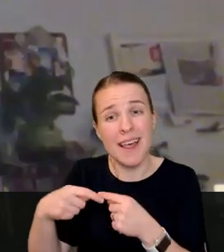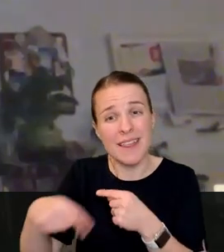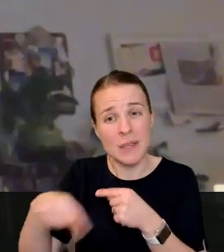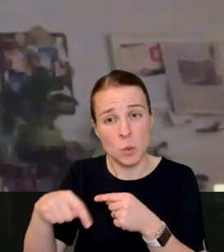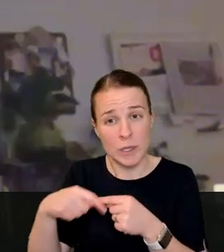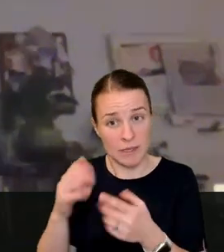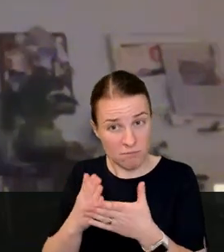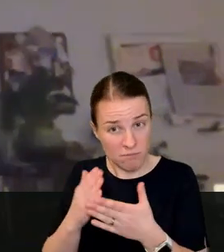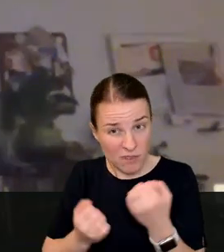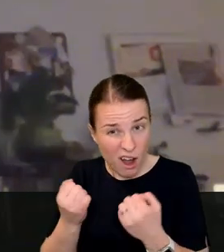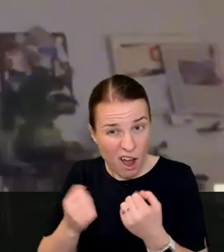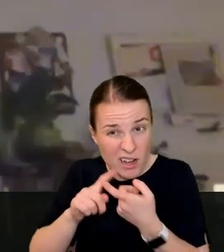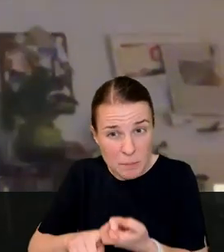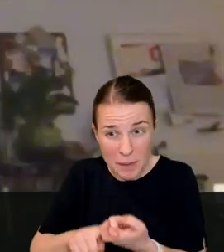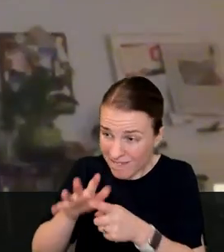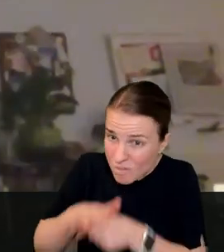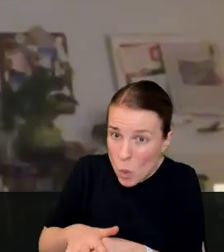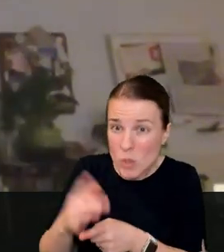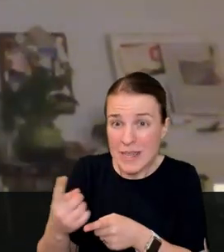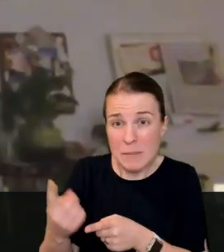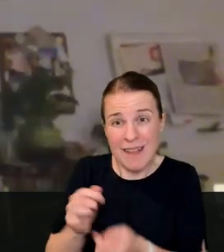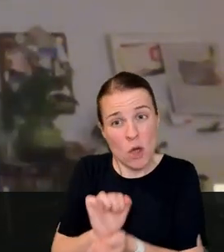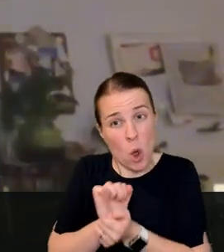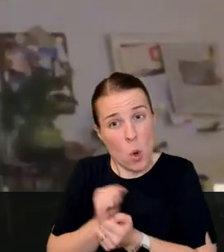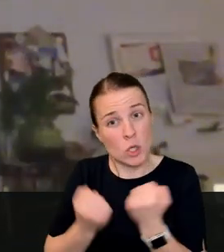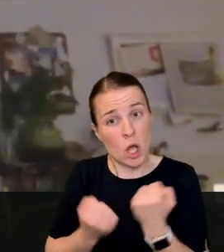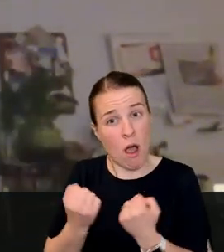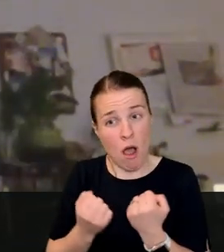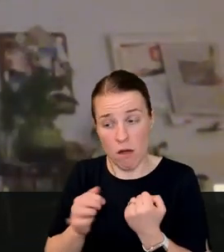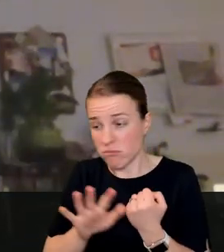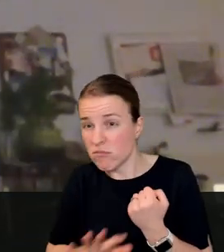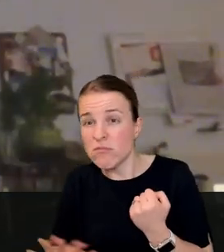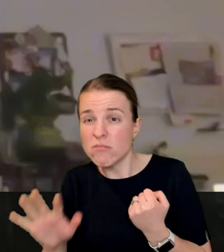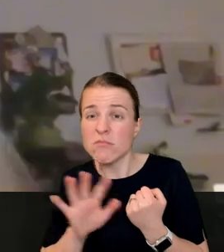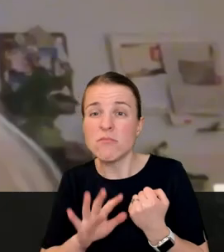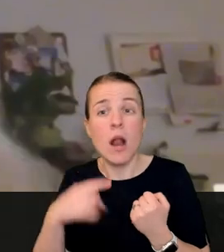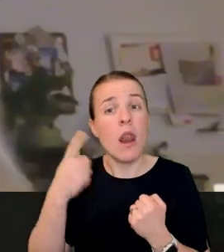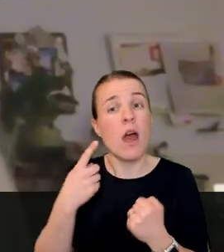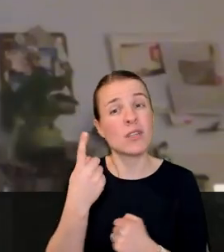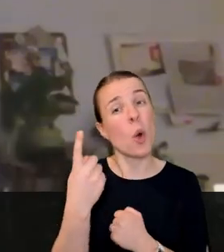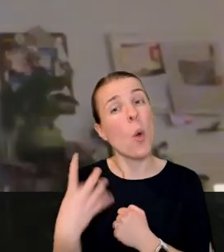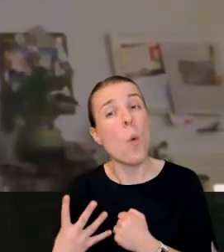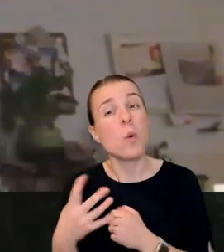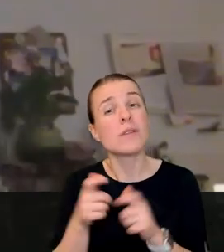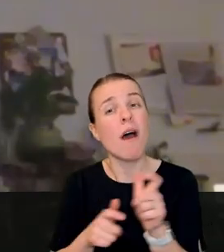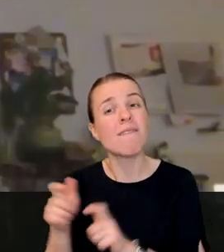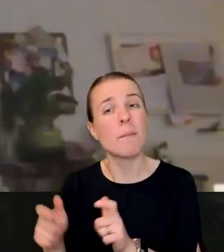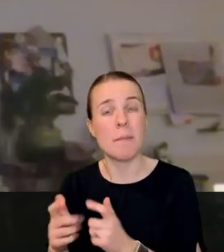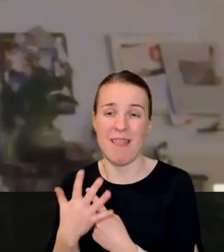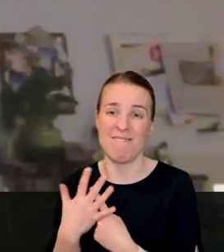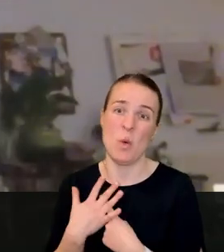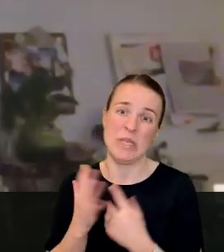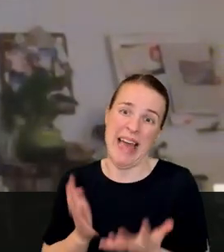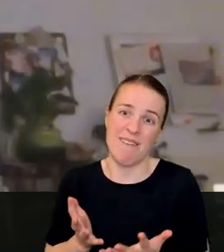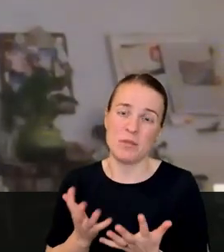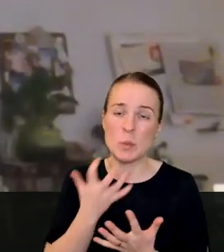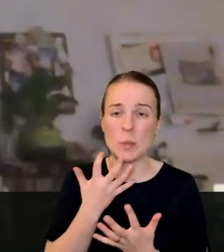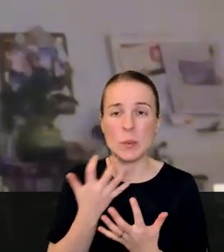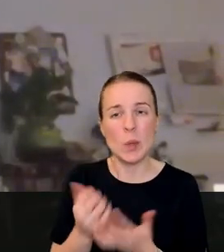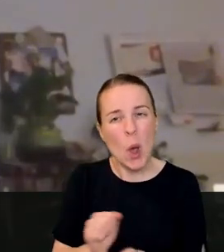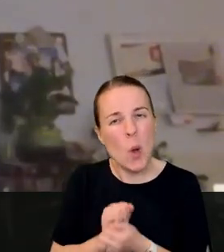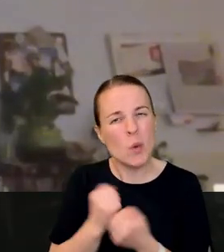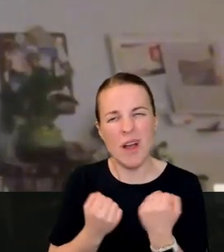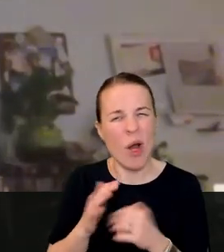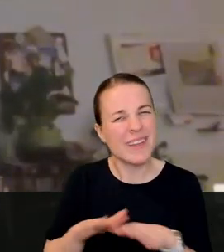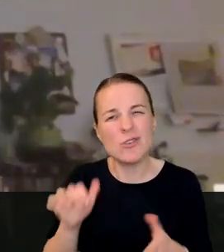whether they were forced to own a car. And in Outer London, it's a quarter of people. This isn't right and it's going in the wrong direction. And the government needs to